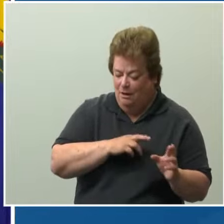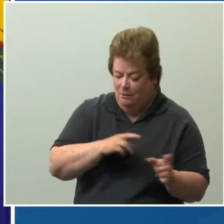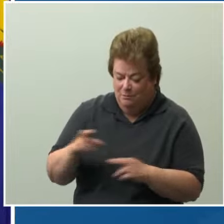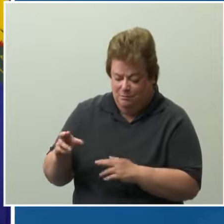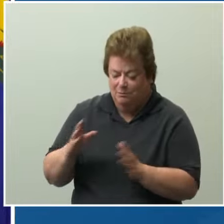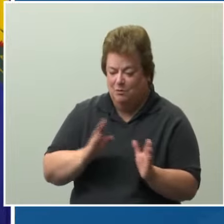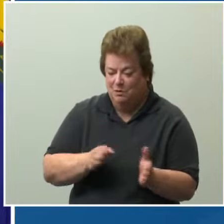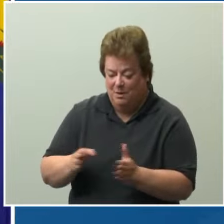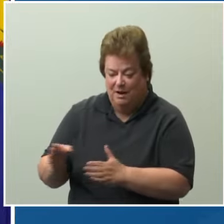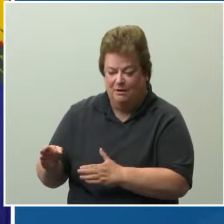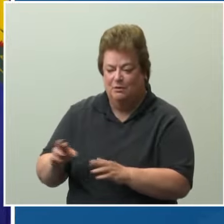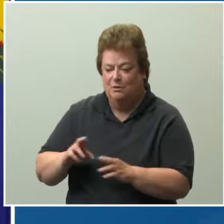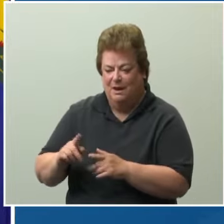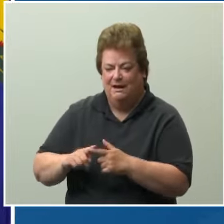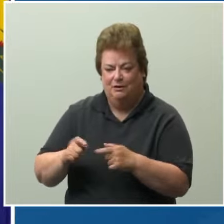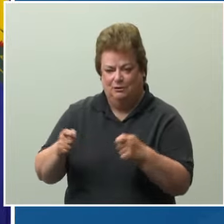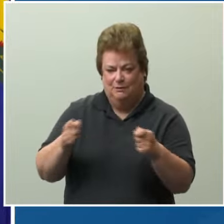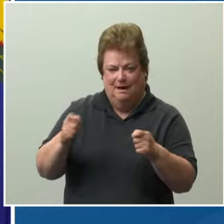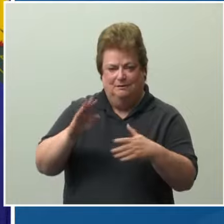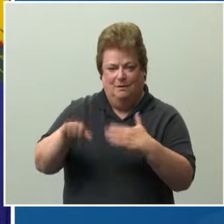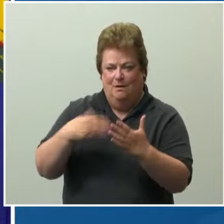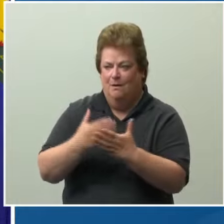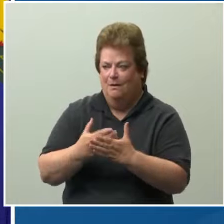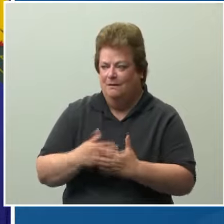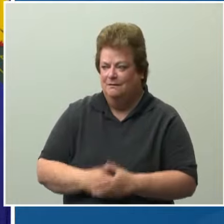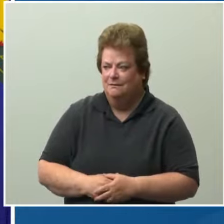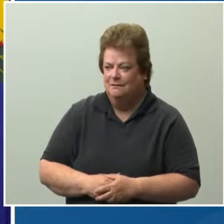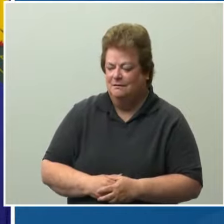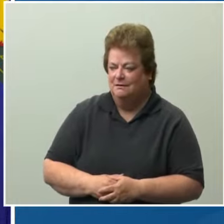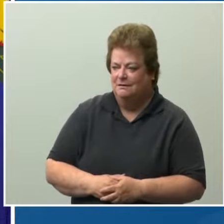to handle it all.